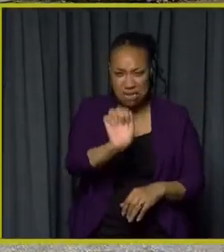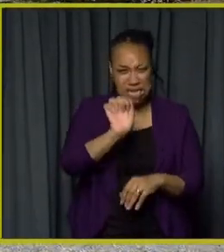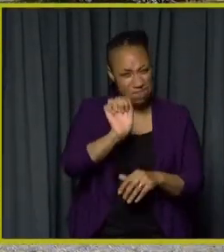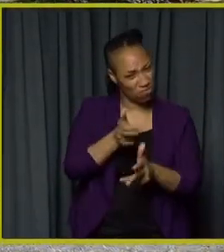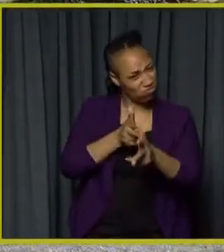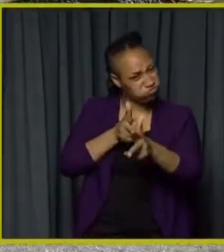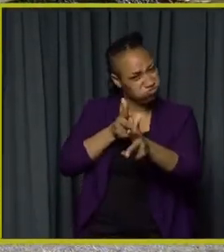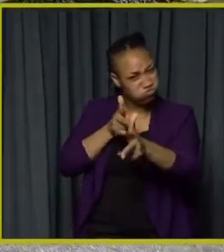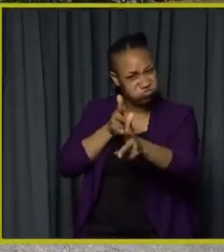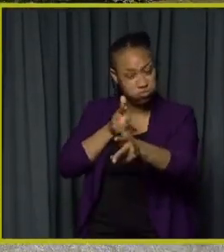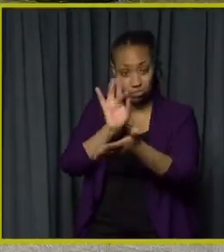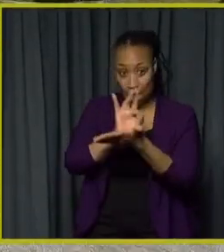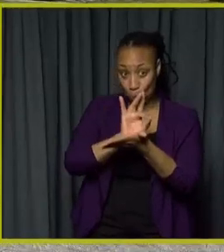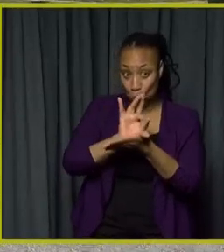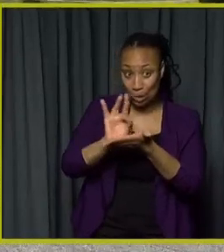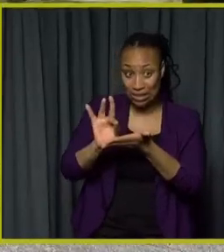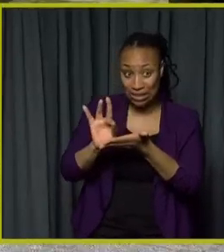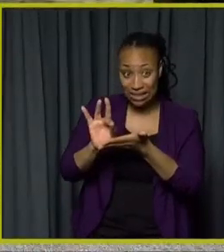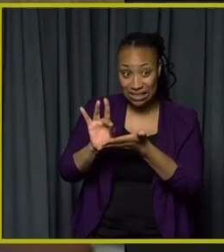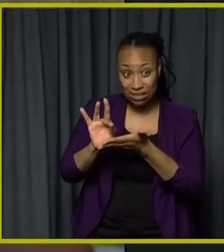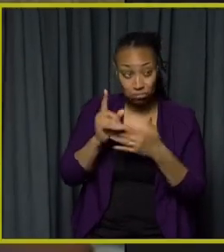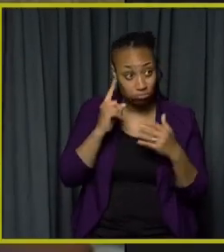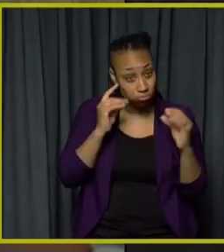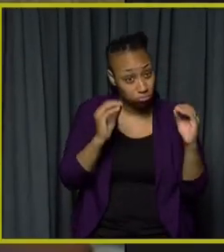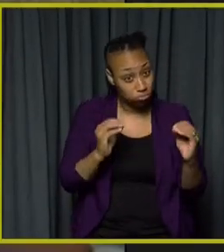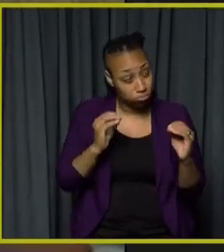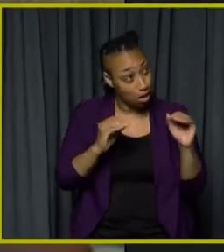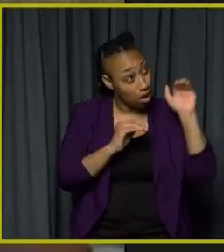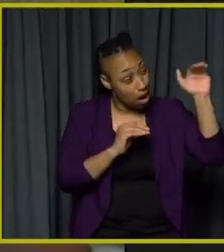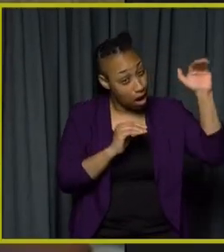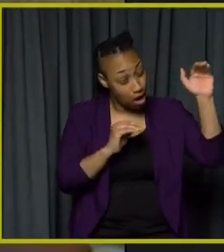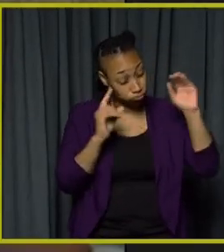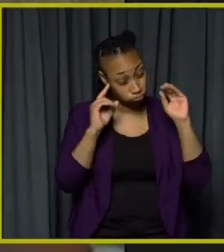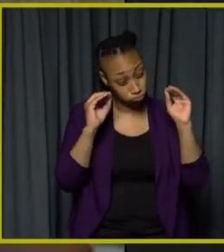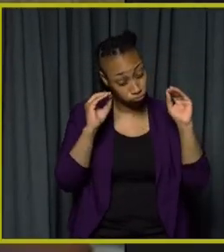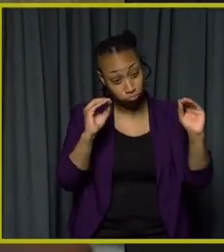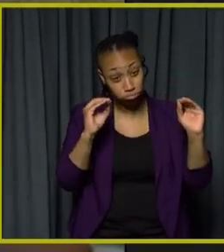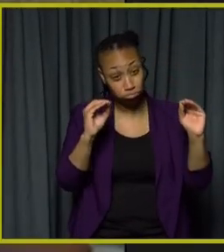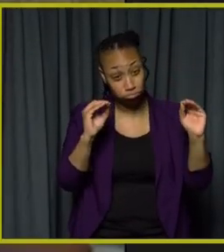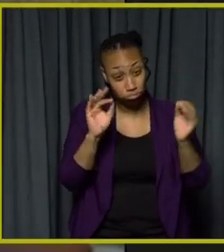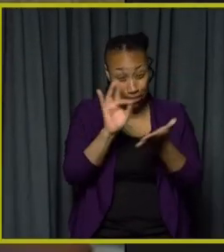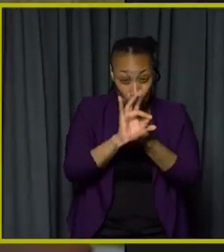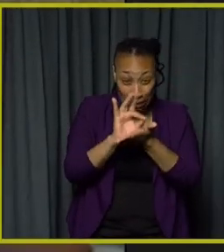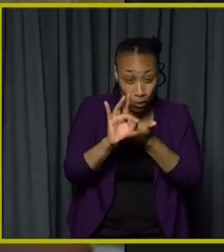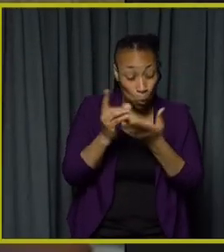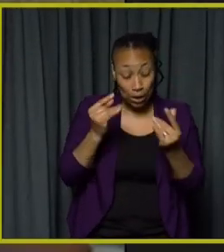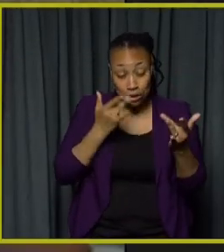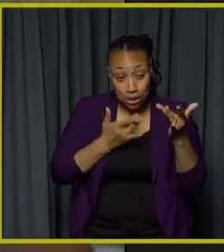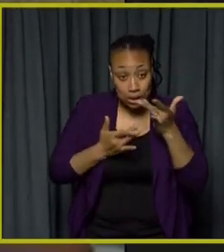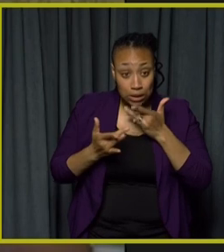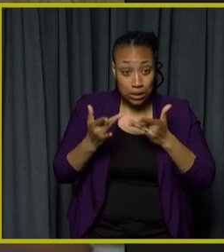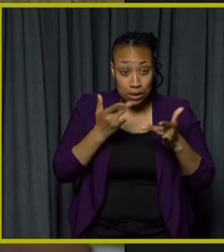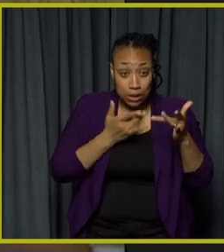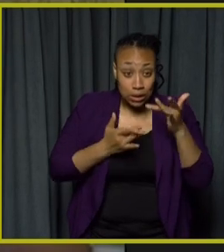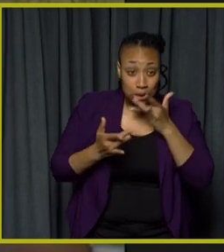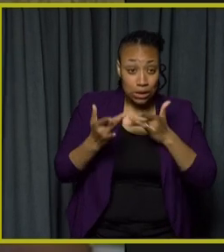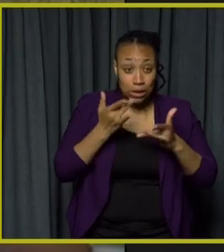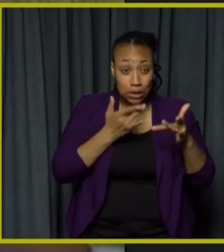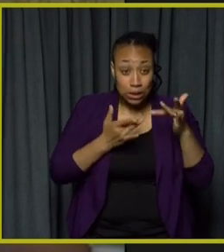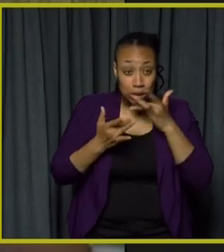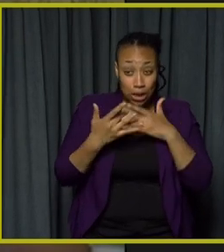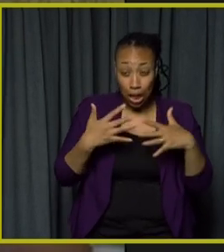Some people, it's close to 10 and 11 weeks. I've had to wait over 8 weeks to receive an unemployment check and go